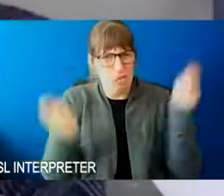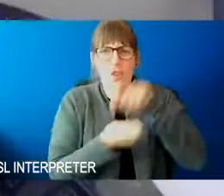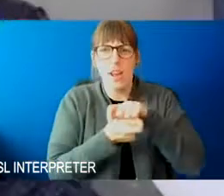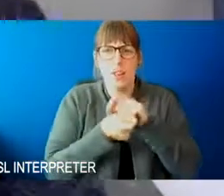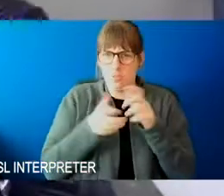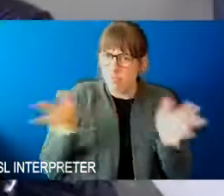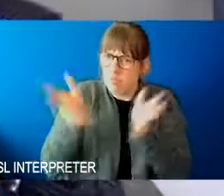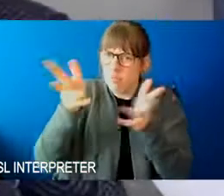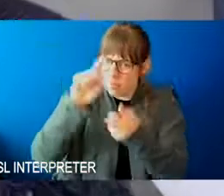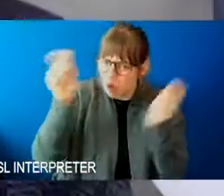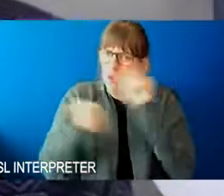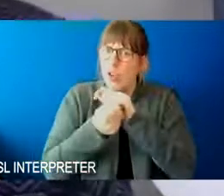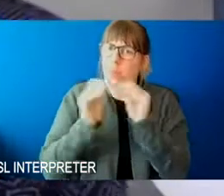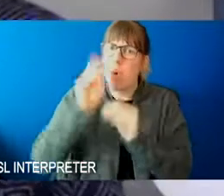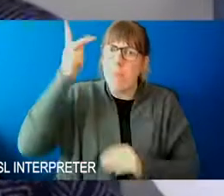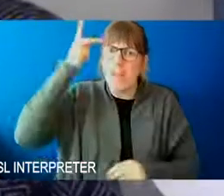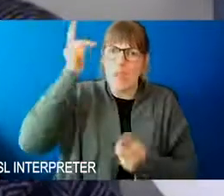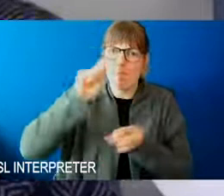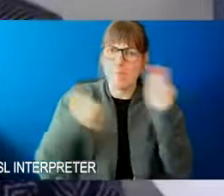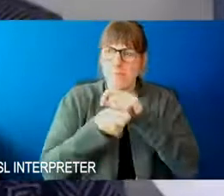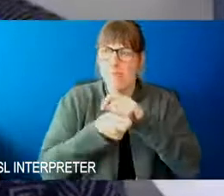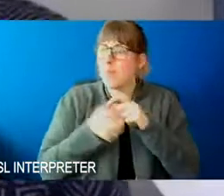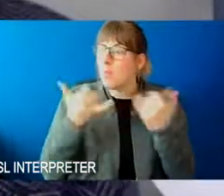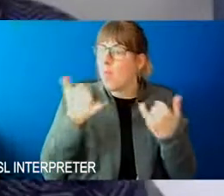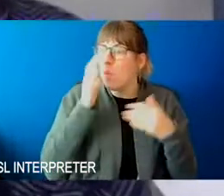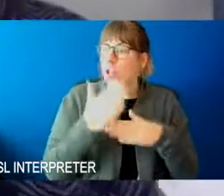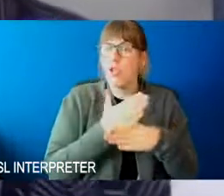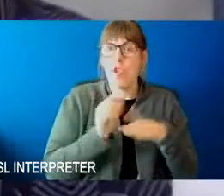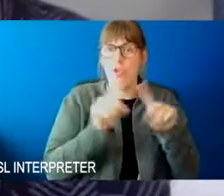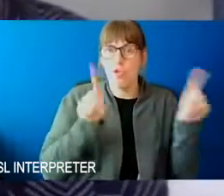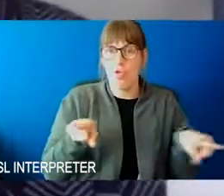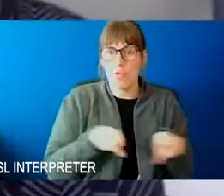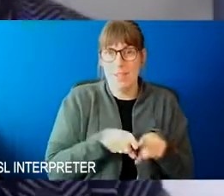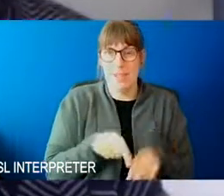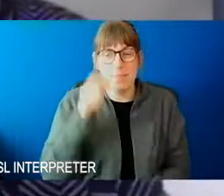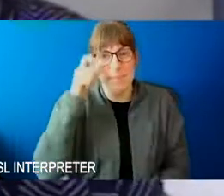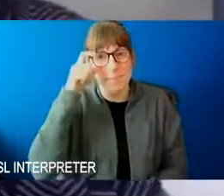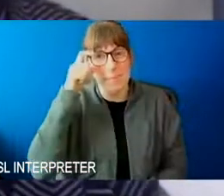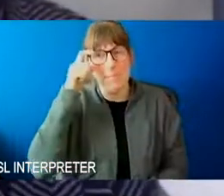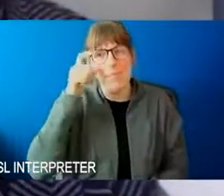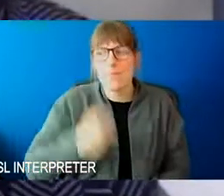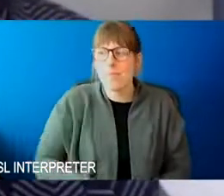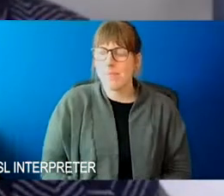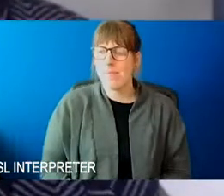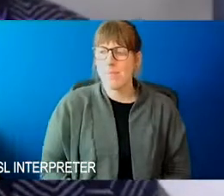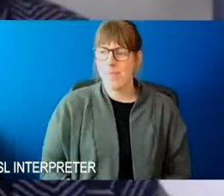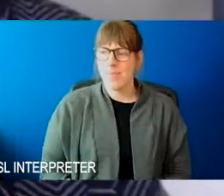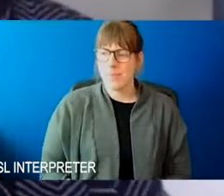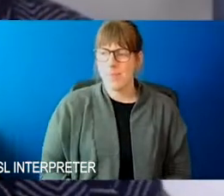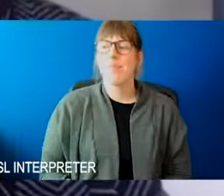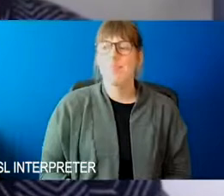socially acceptable, and encourage political boldness. So I'm just going to take a moment to share my